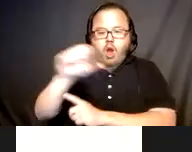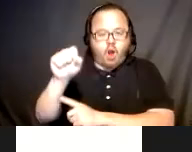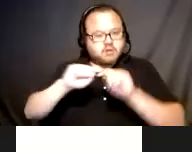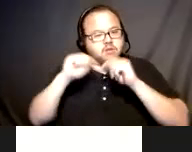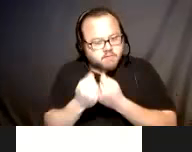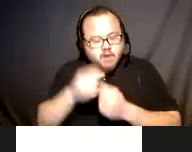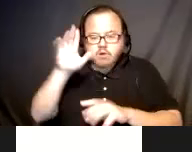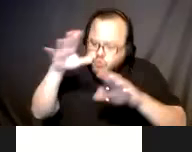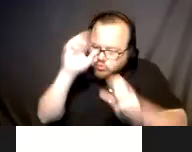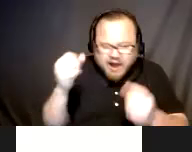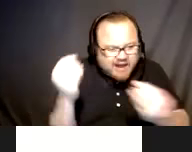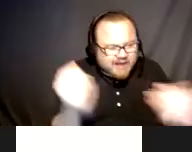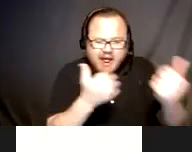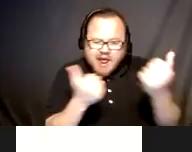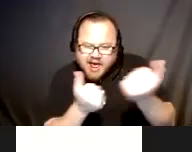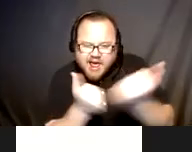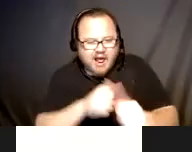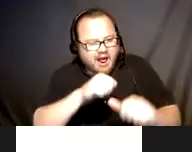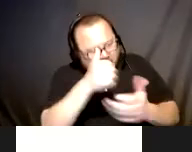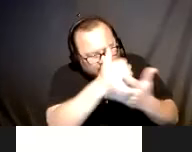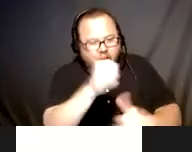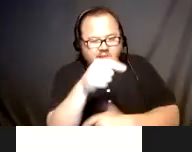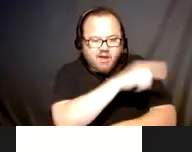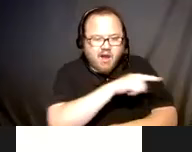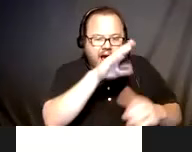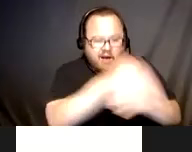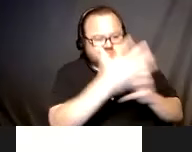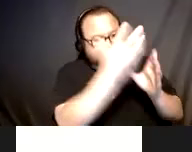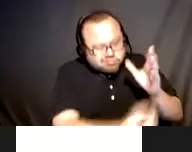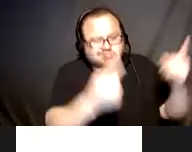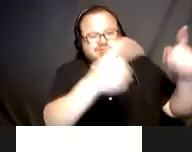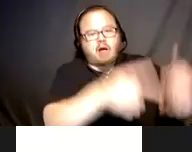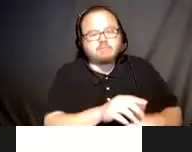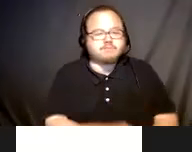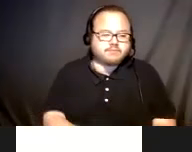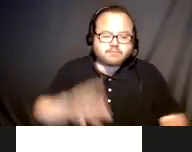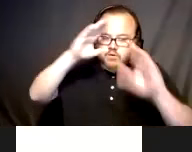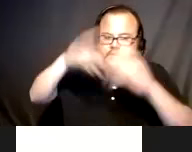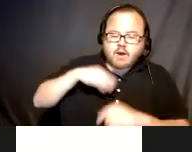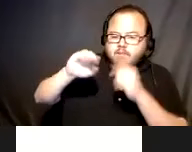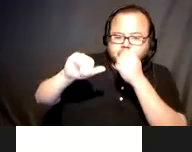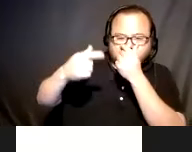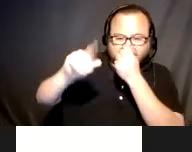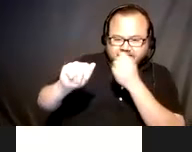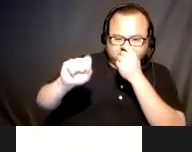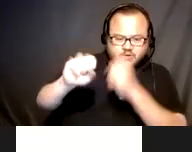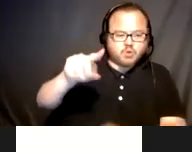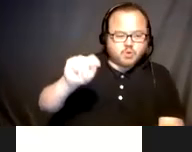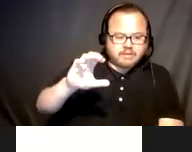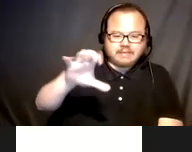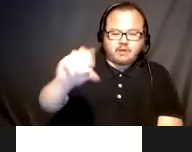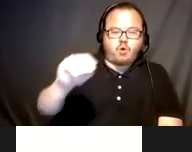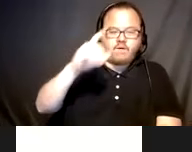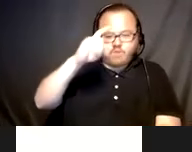there is hope and assistance after losing a loved one. Hello, I'm Magda Stewart, the CEO for the Trauma